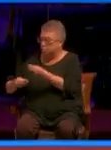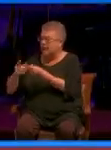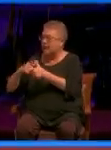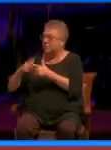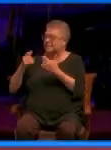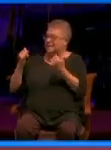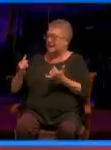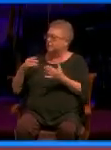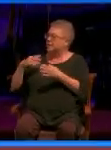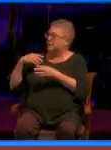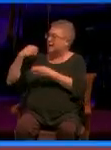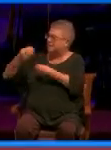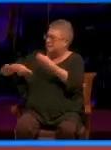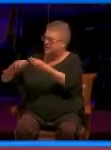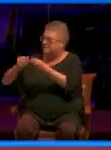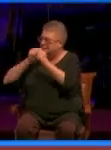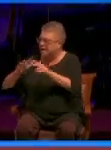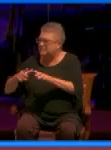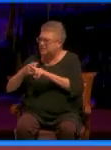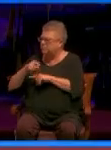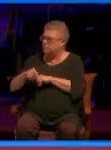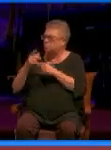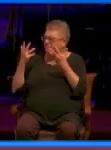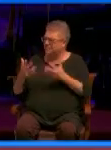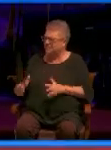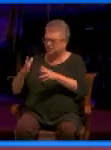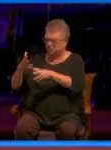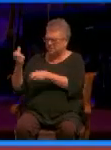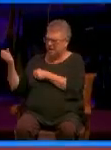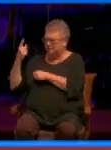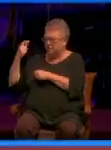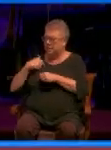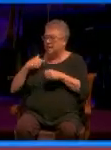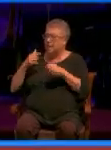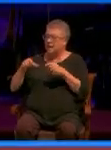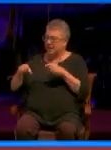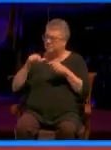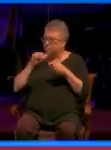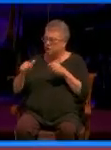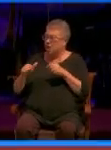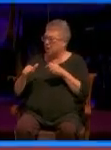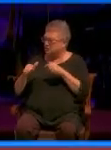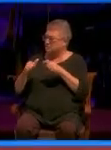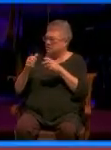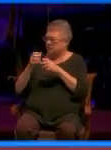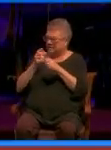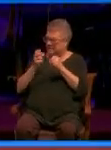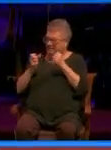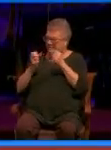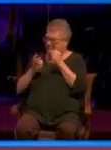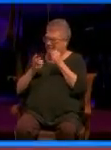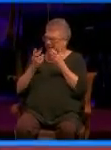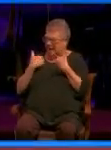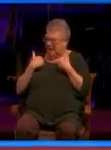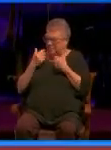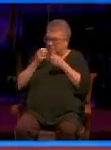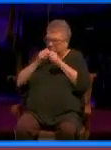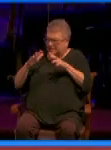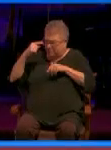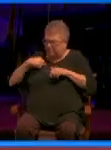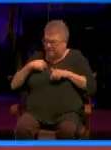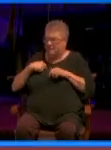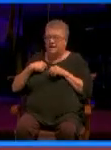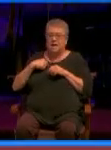behold, now he has taken away my blessing." Then he said, "Have you not reserved a blessing for me?" Isaac answered and said to